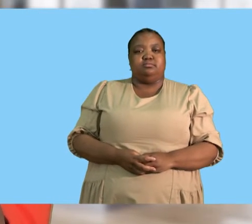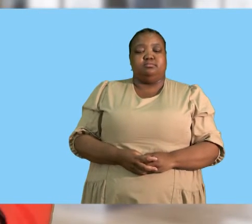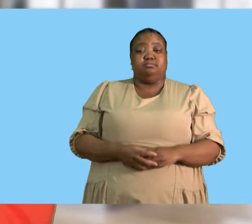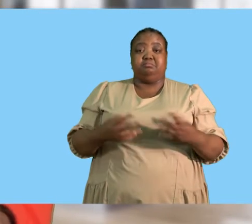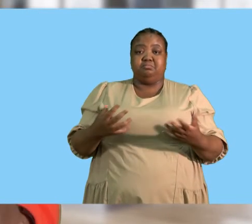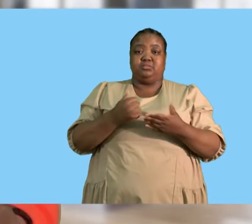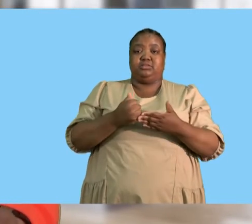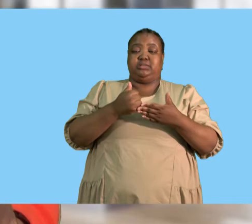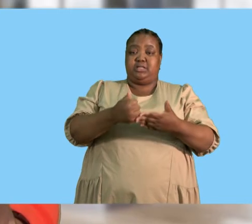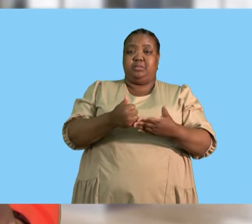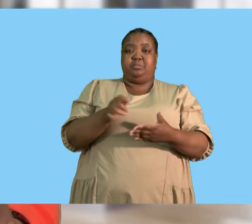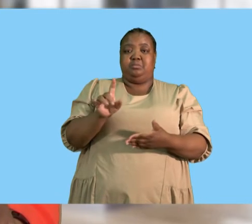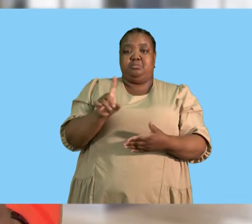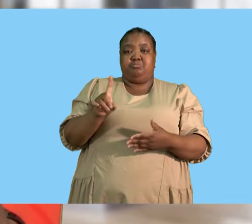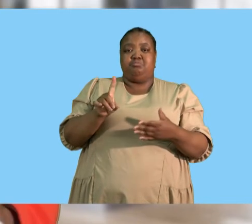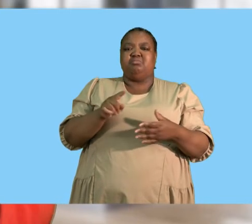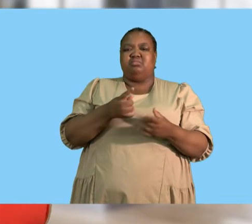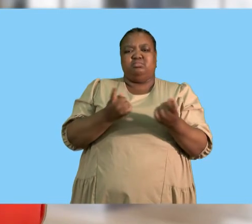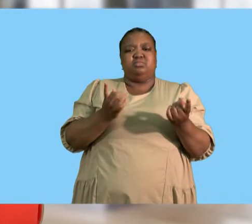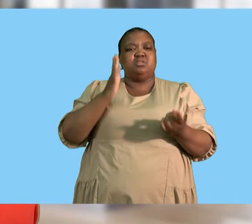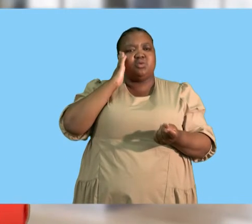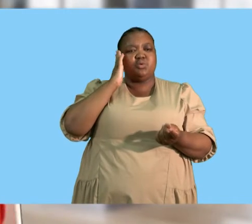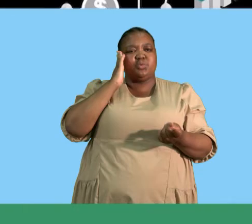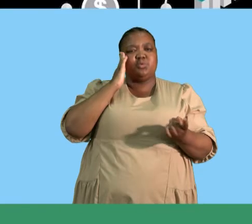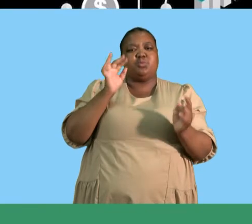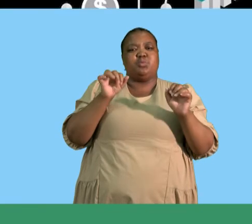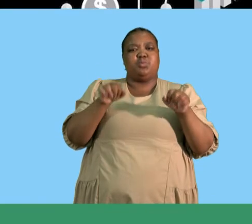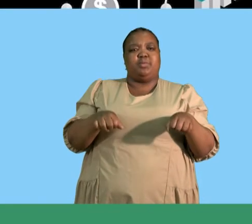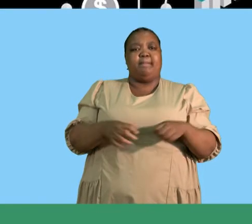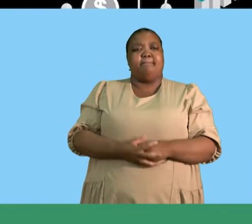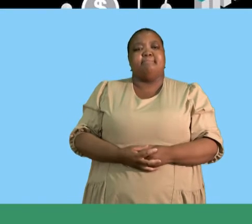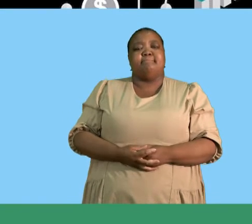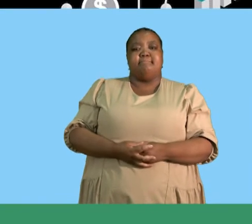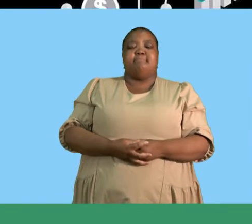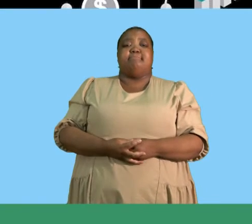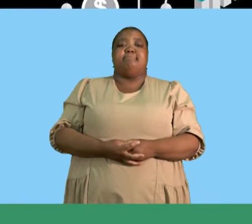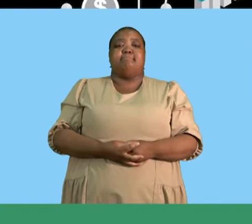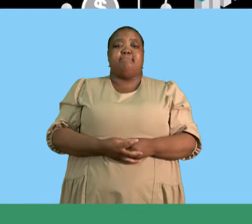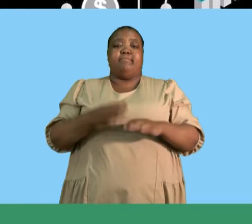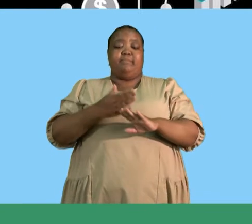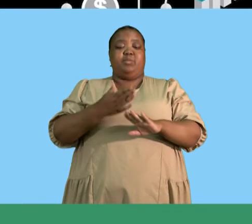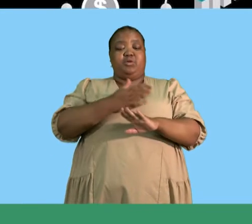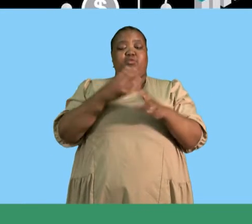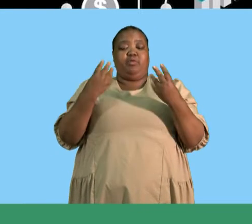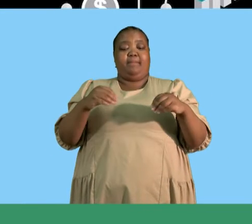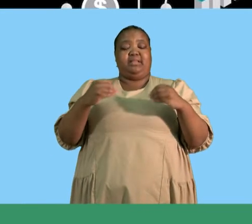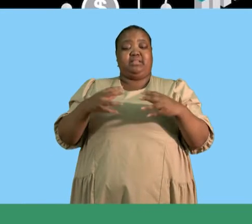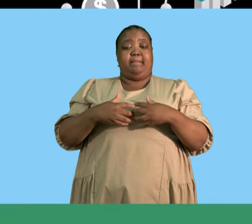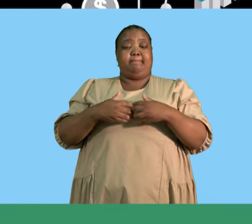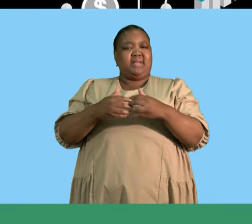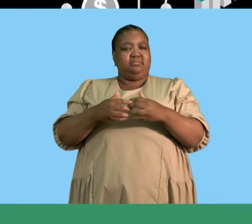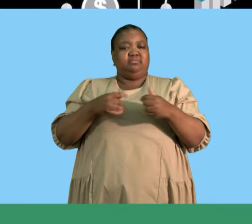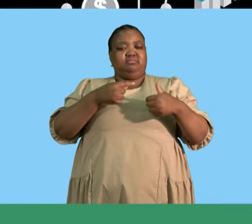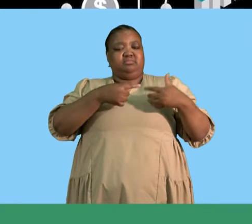Now that will help you grade 11s to know what are the things that you then need to look at before you start